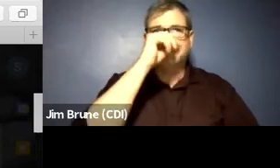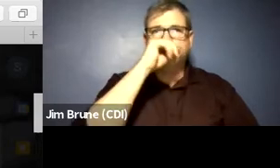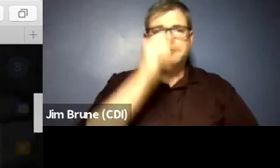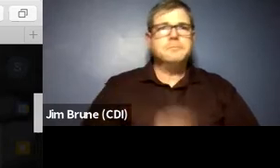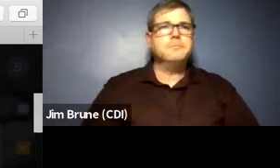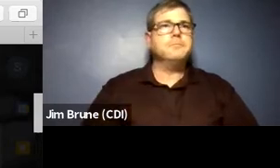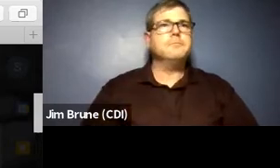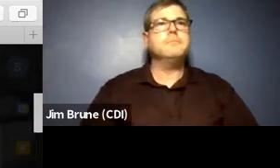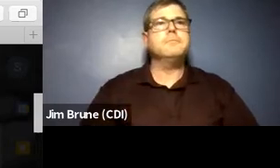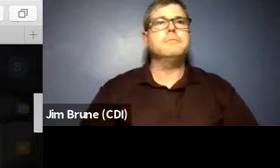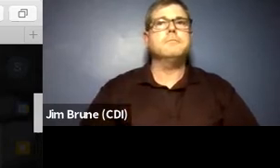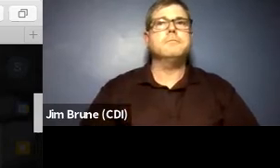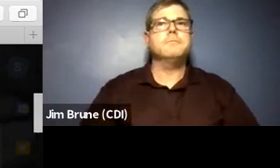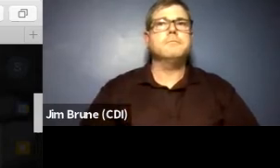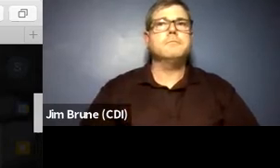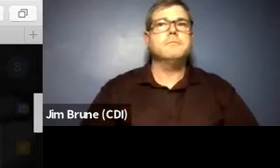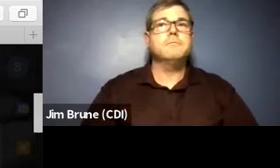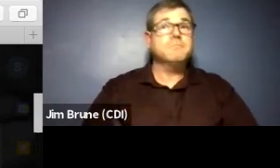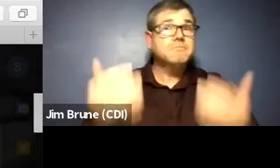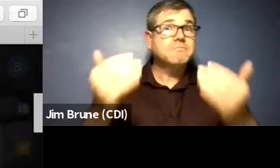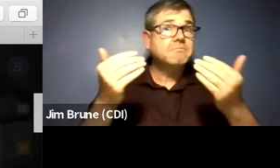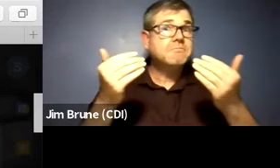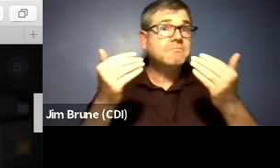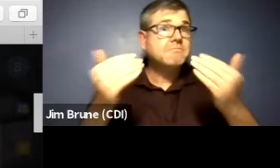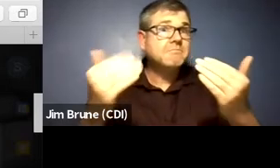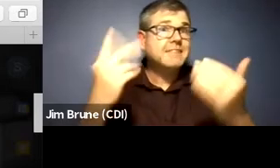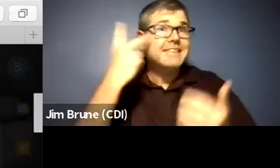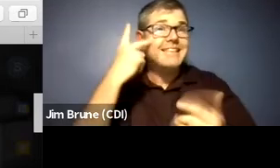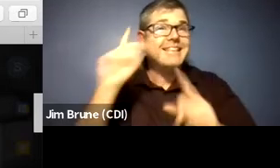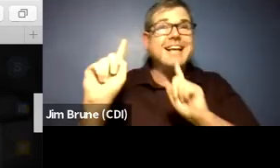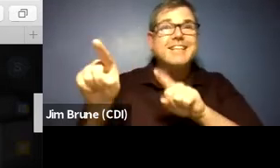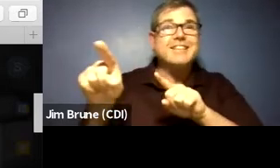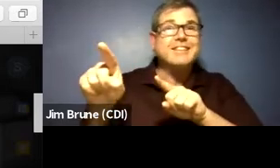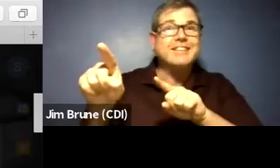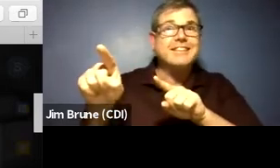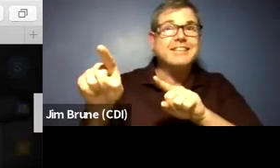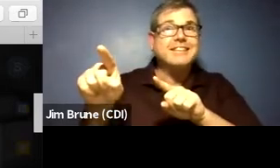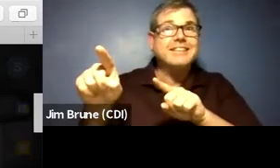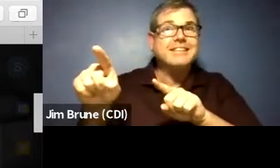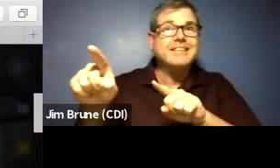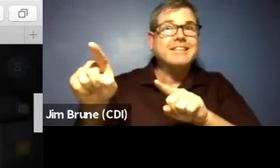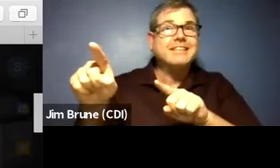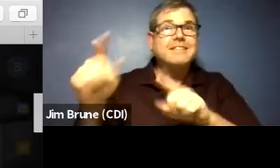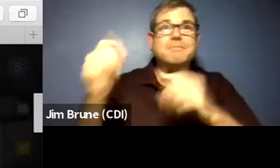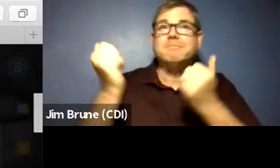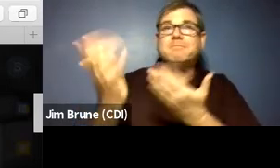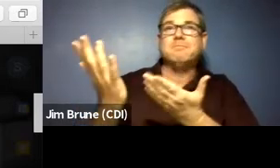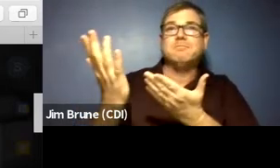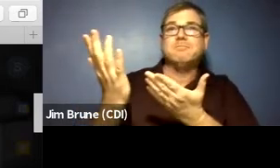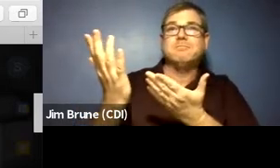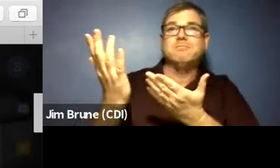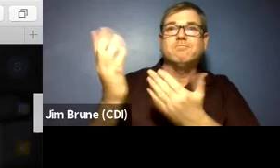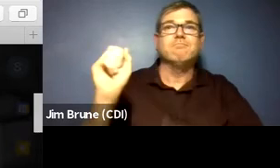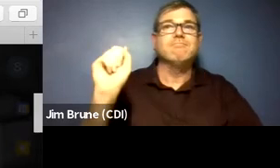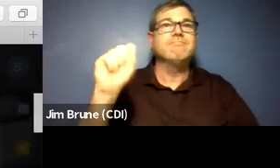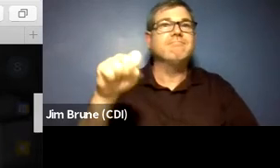Should we move on and see the answers? Yeah, actually, okay, there we go. You guys are correct. Okay, you